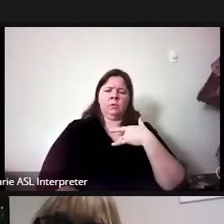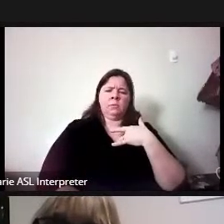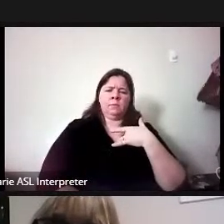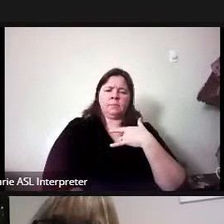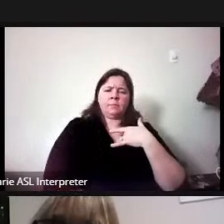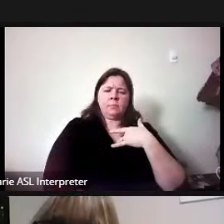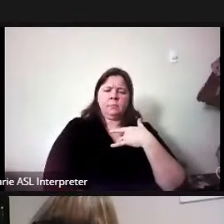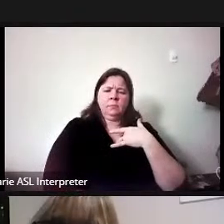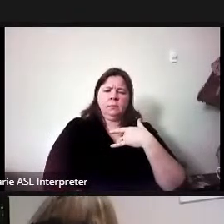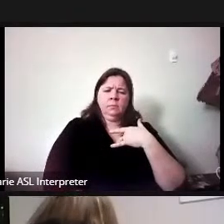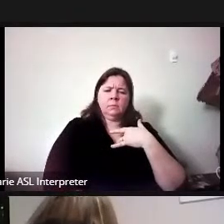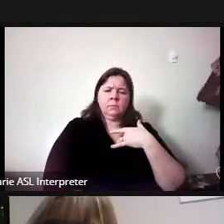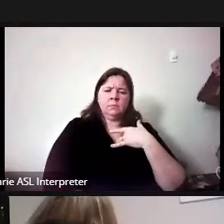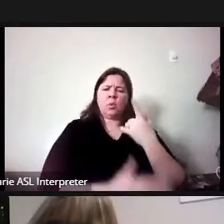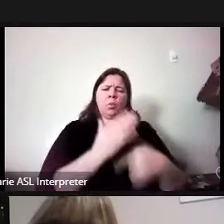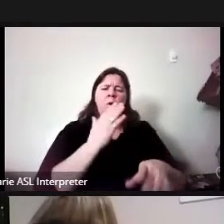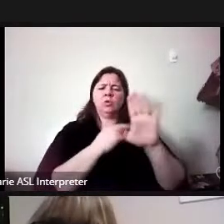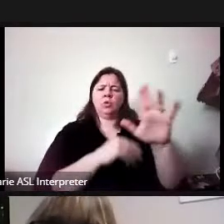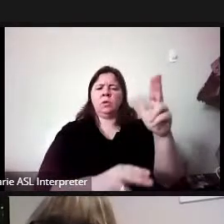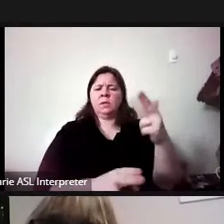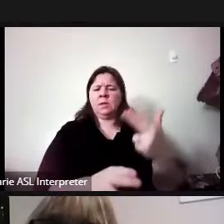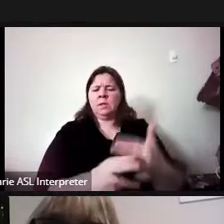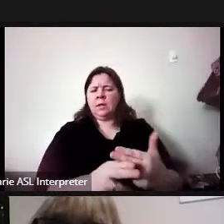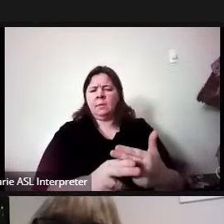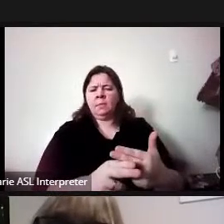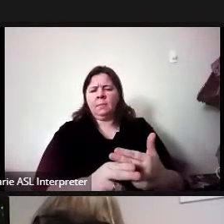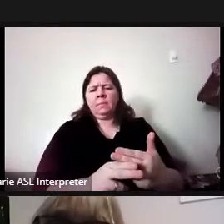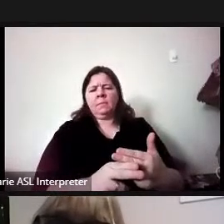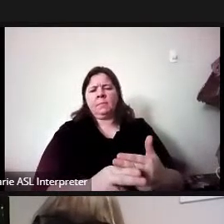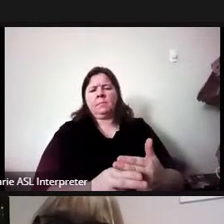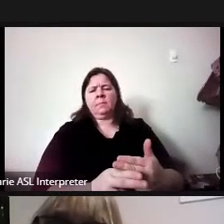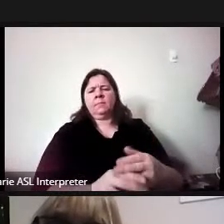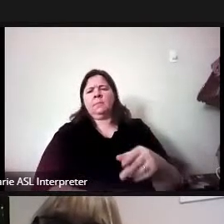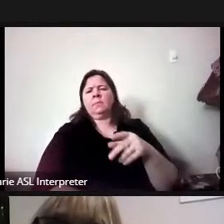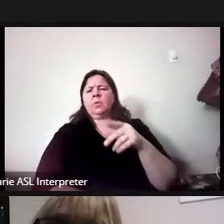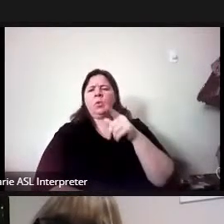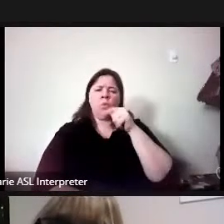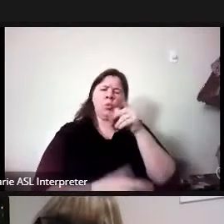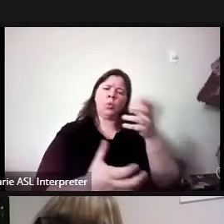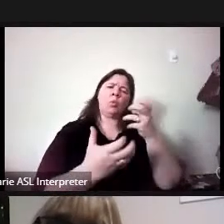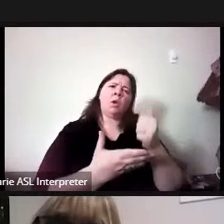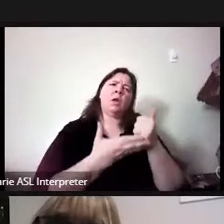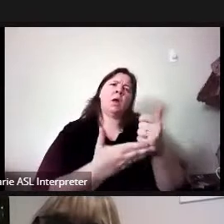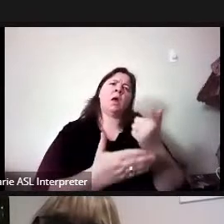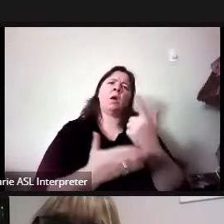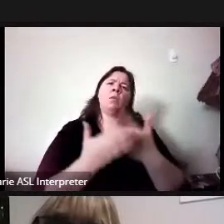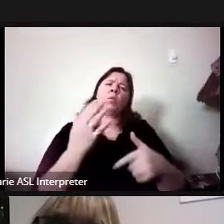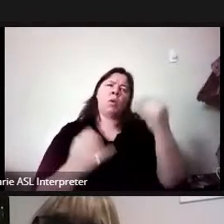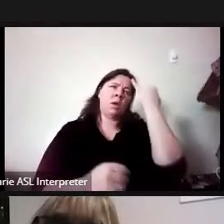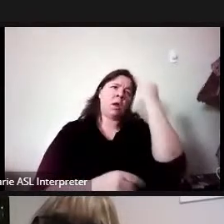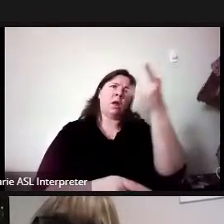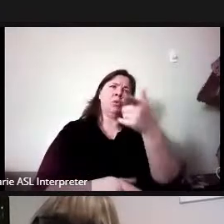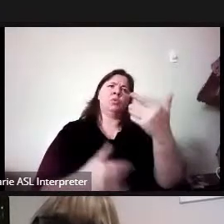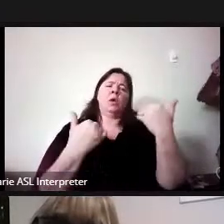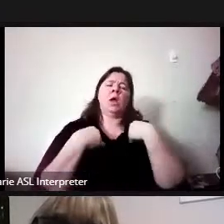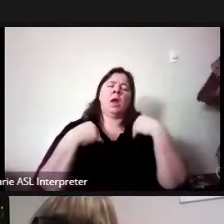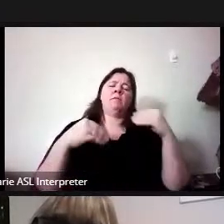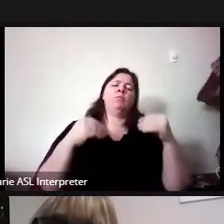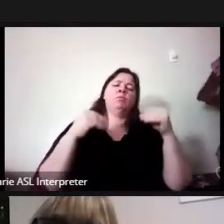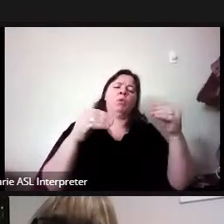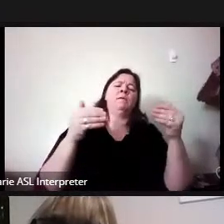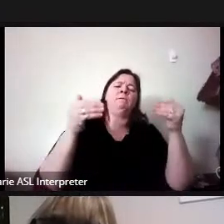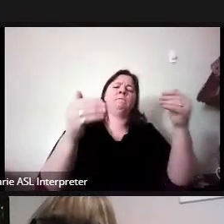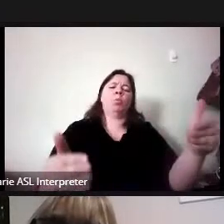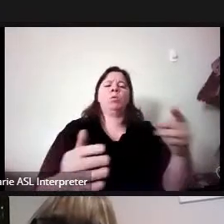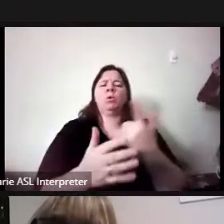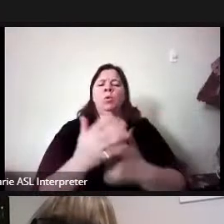what is your main purpose for, who do you want to help? What ideas do you have moving forward? What